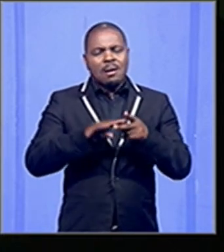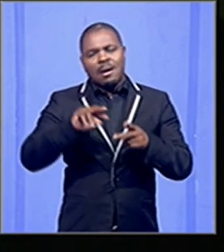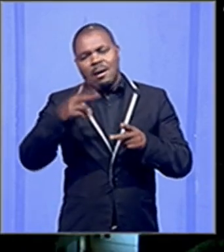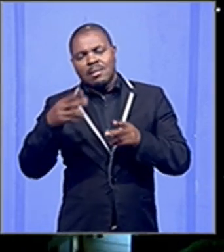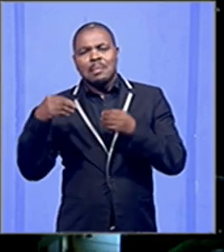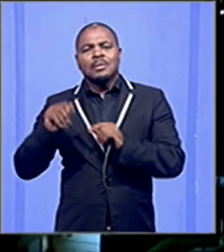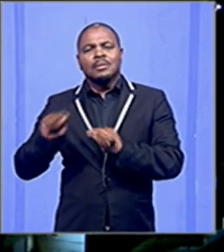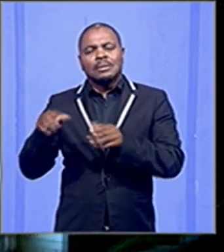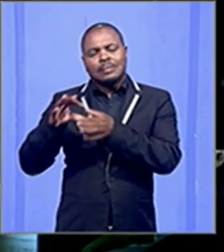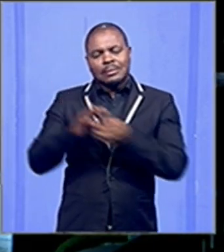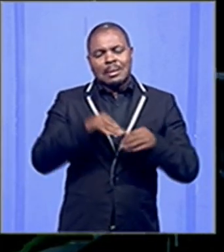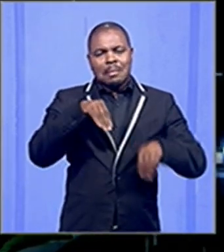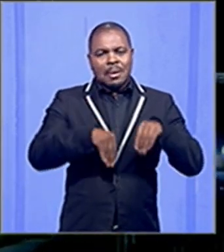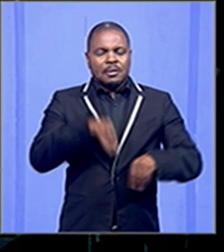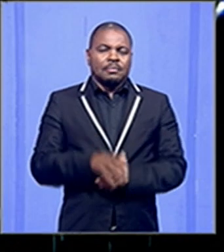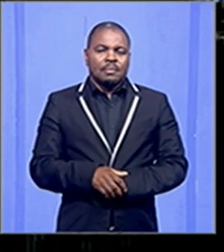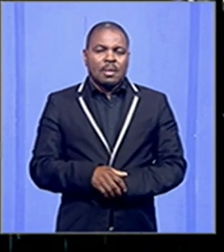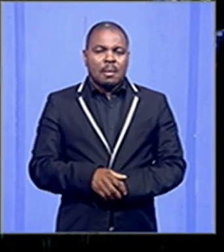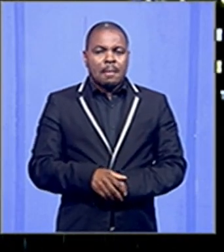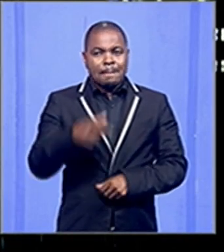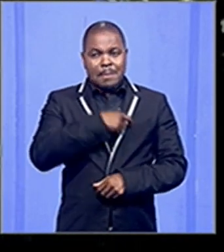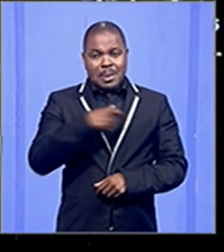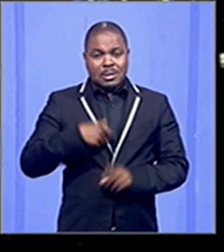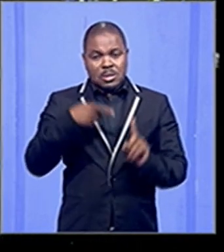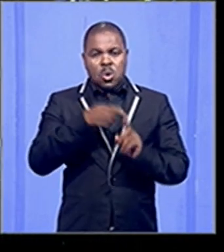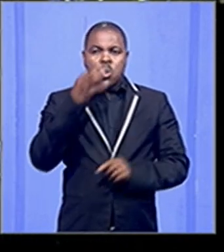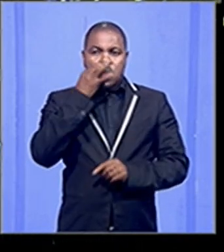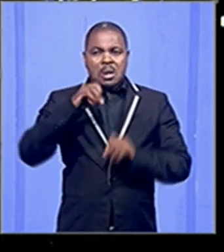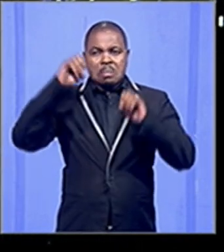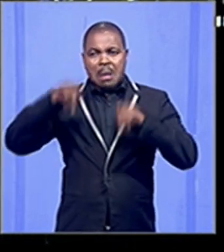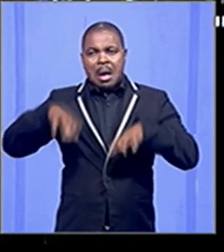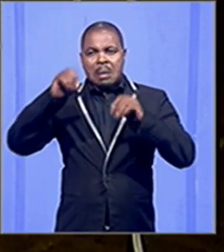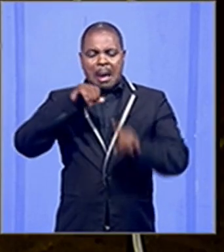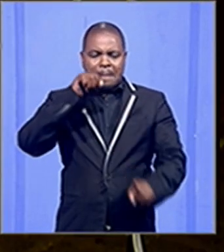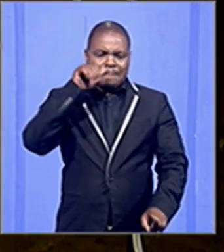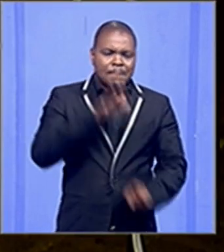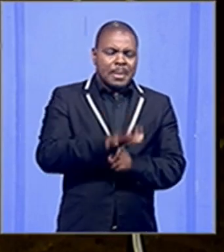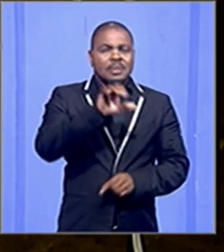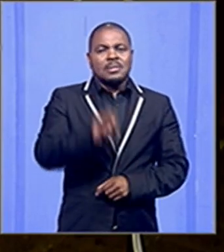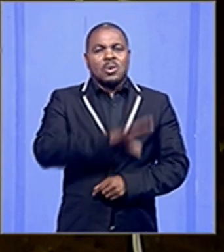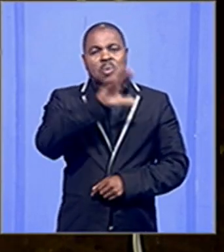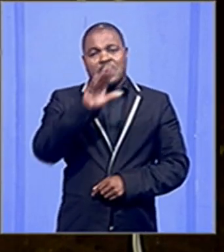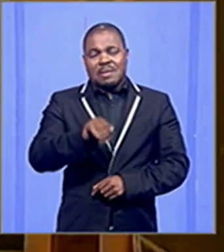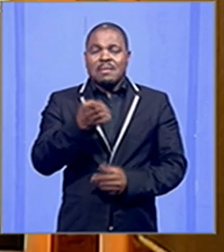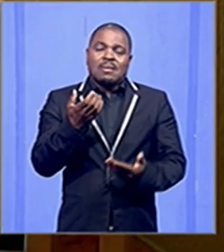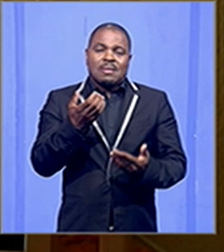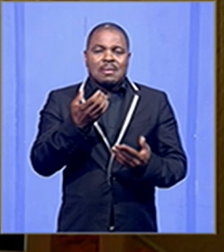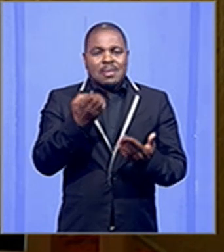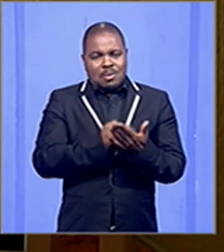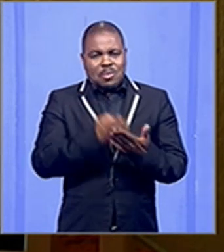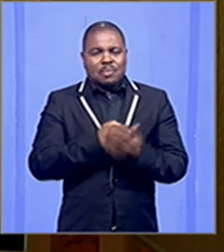sectors. Mopresidente o betsa bua ka kgahlamelo eo kimollo ya motlakase e nang le yona moruong wa naha. The fact